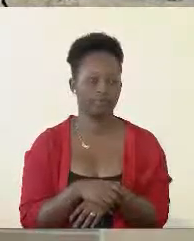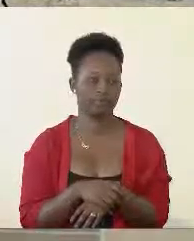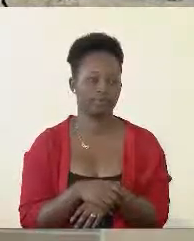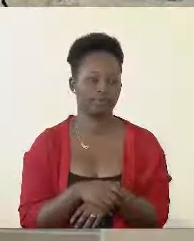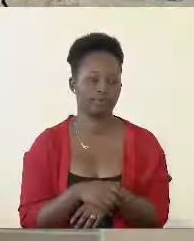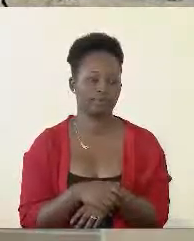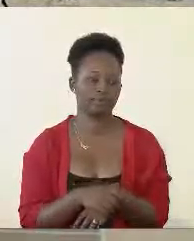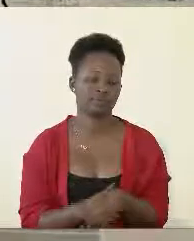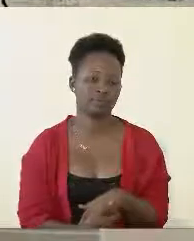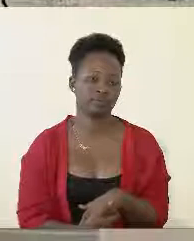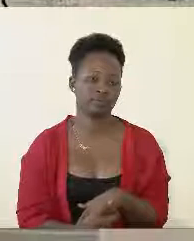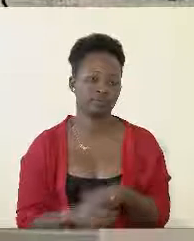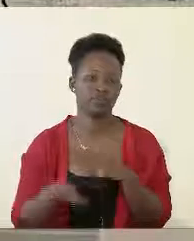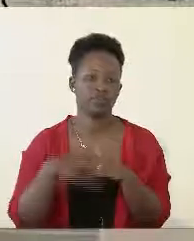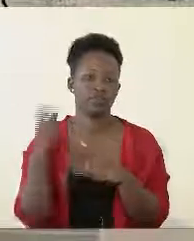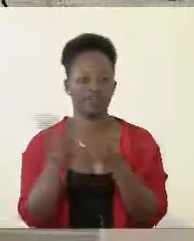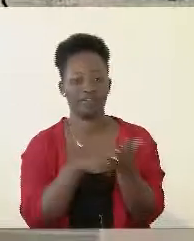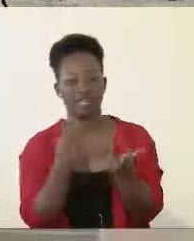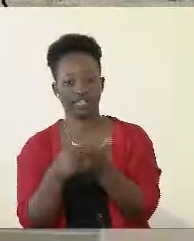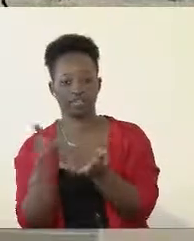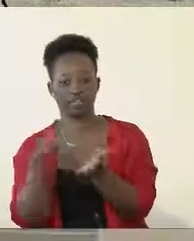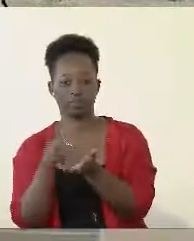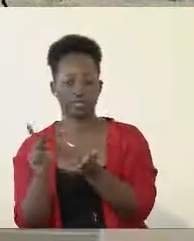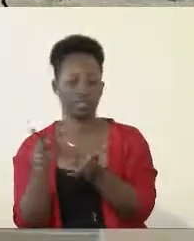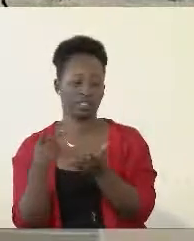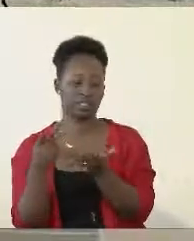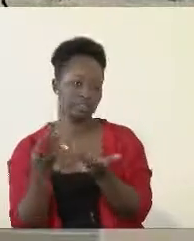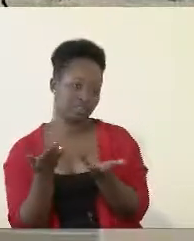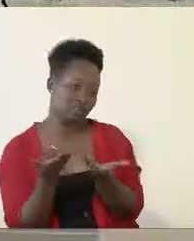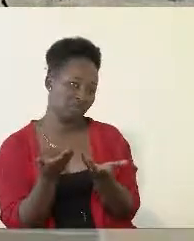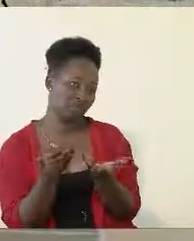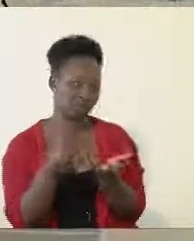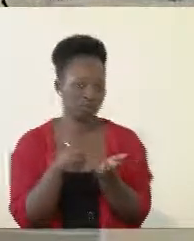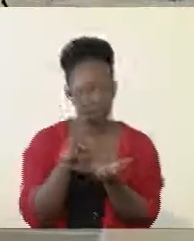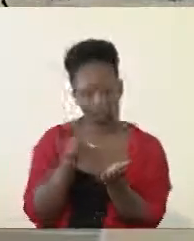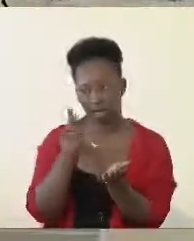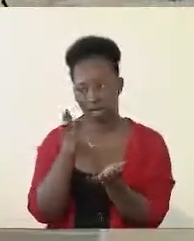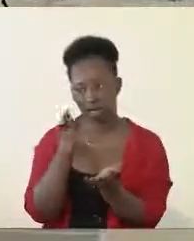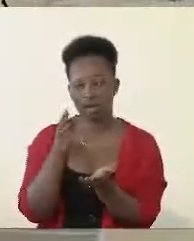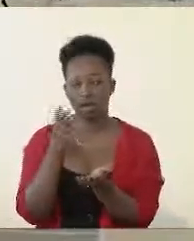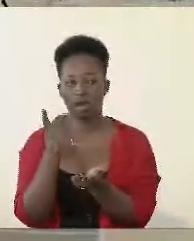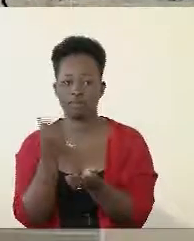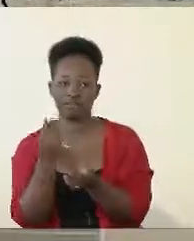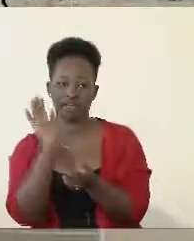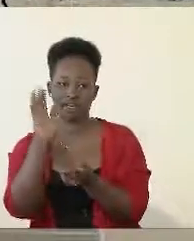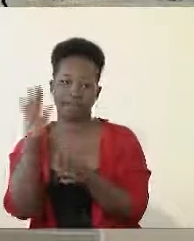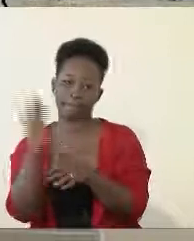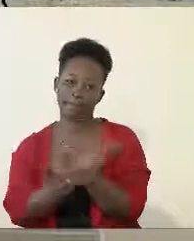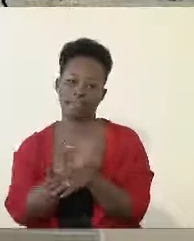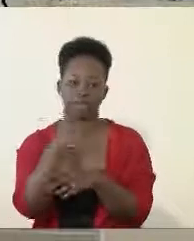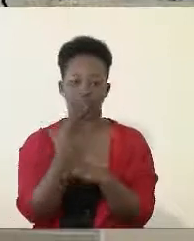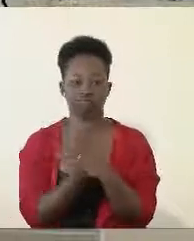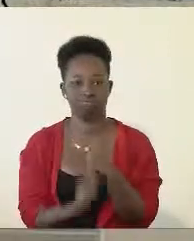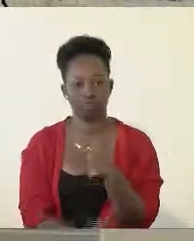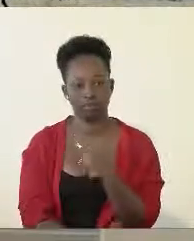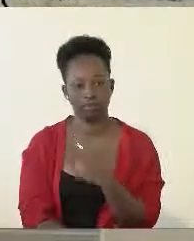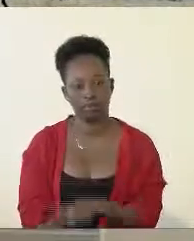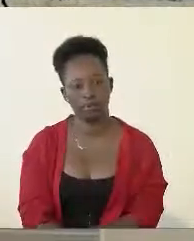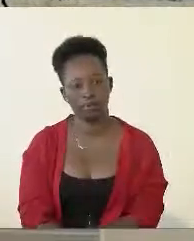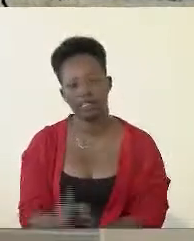money, you consume it, then at the end of it all you fail to get money to buy more stock. Then maybe failing to